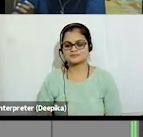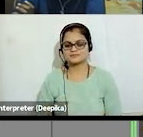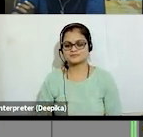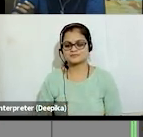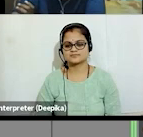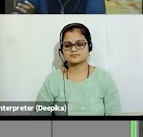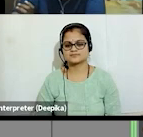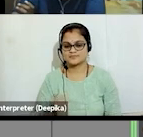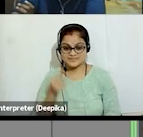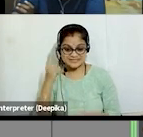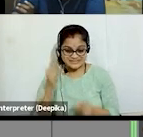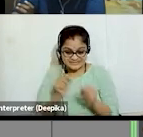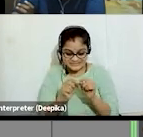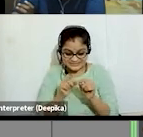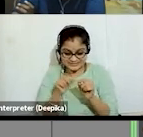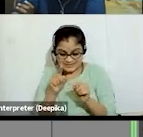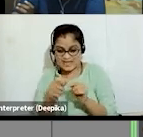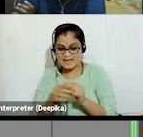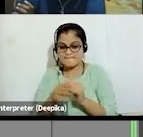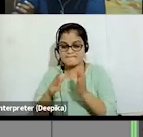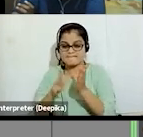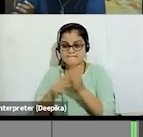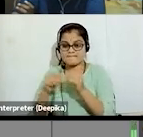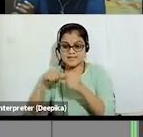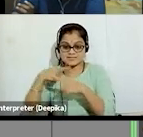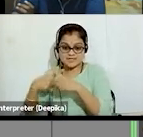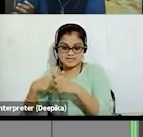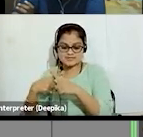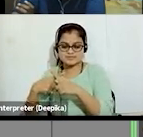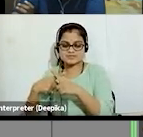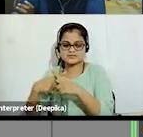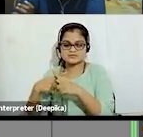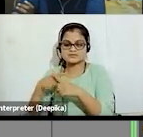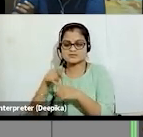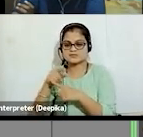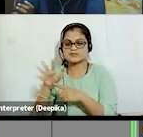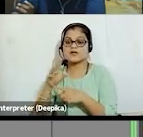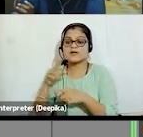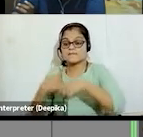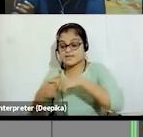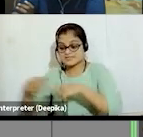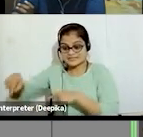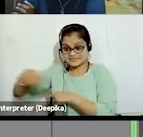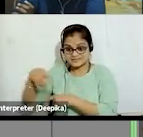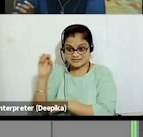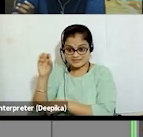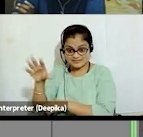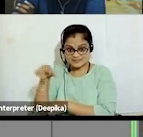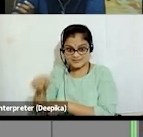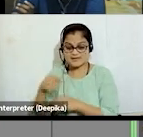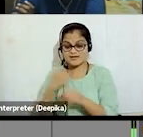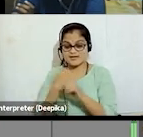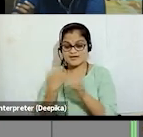The stutter's coming from a Max MSP plugin, which I'll just show you in a moment. And also the gramophone recording that I played, I kind of chopped up